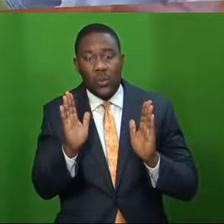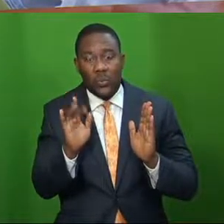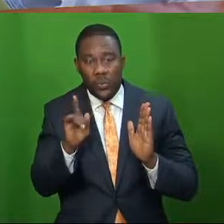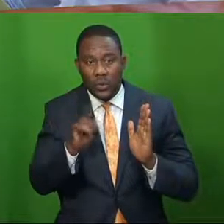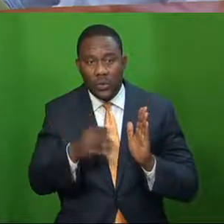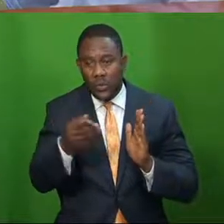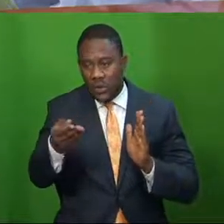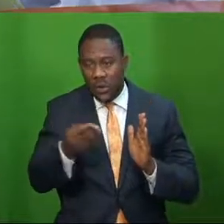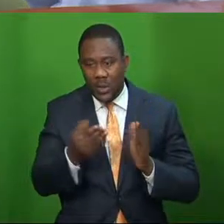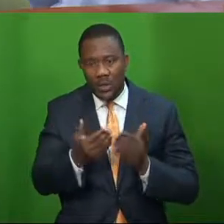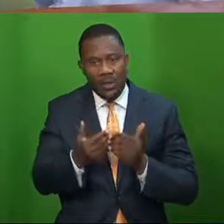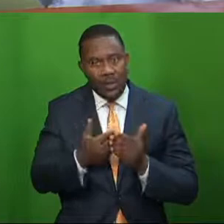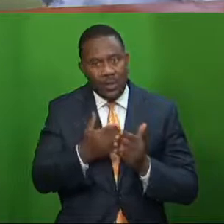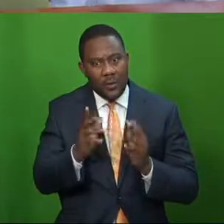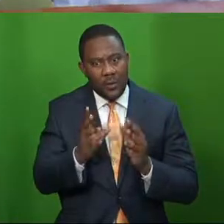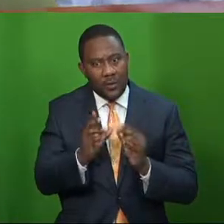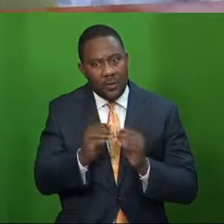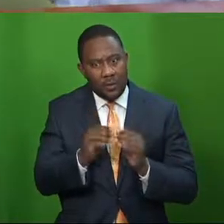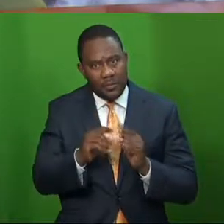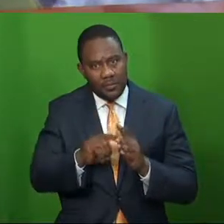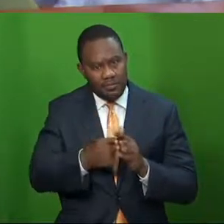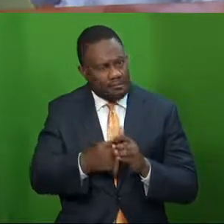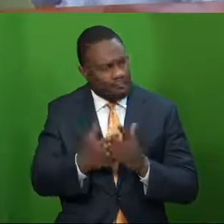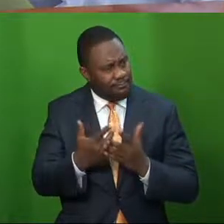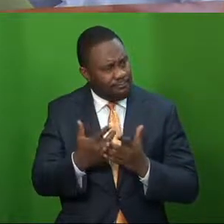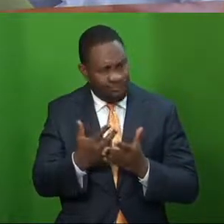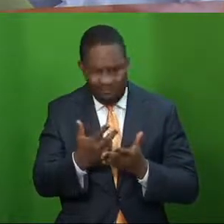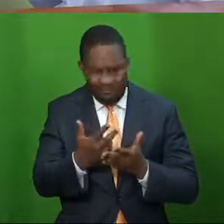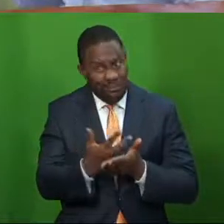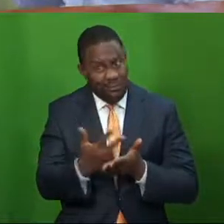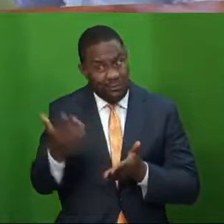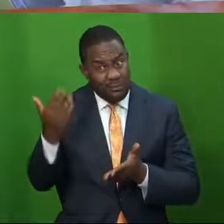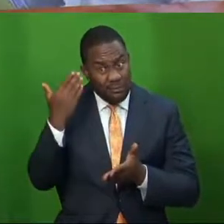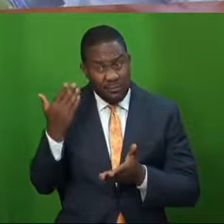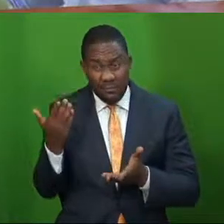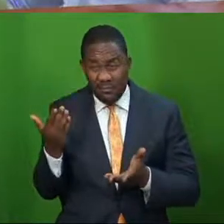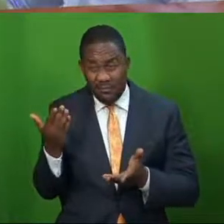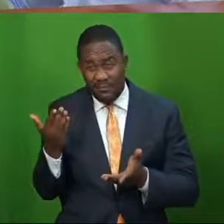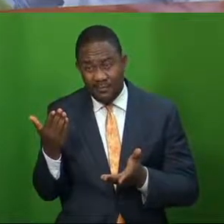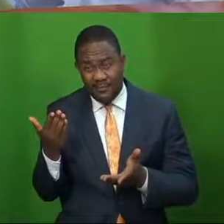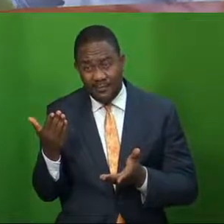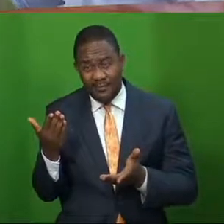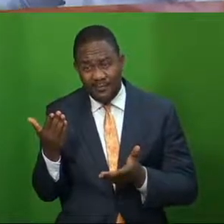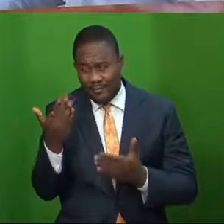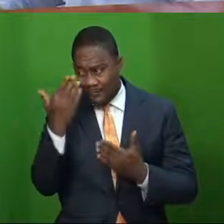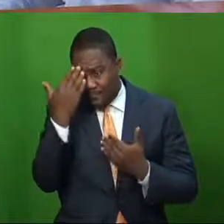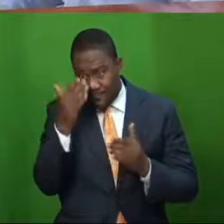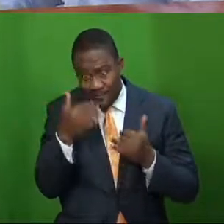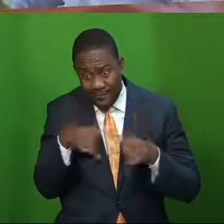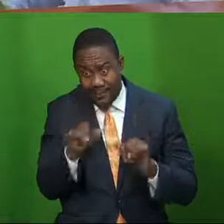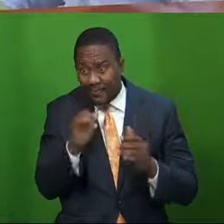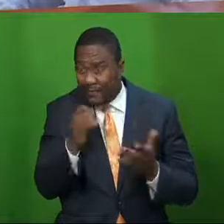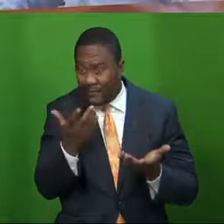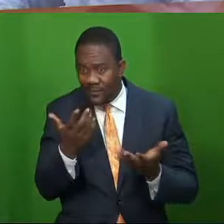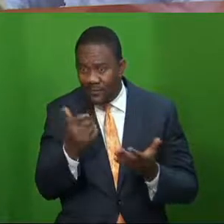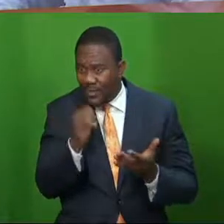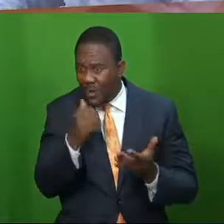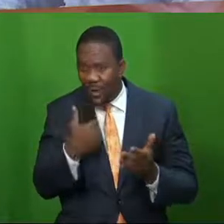it's been more than 3 weeks, if I'm right, and we still don't have an